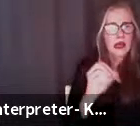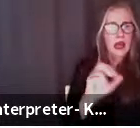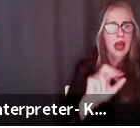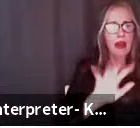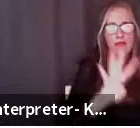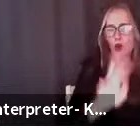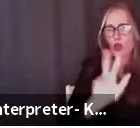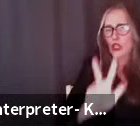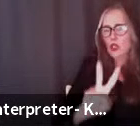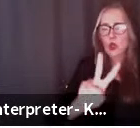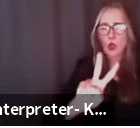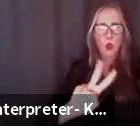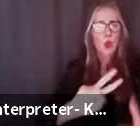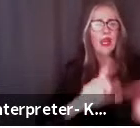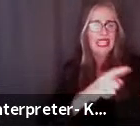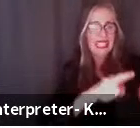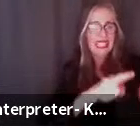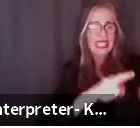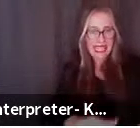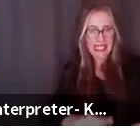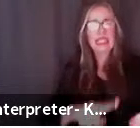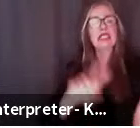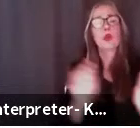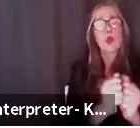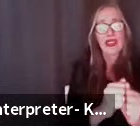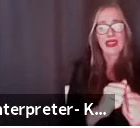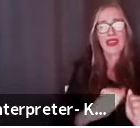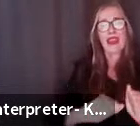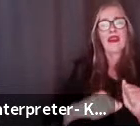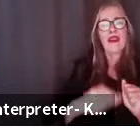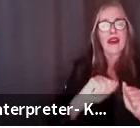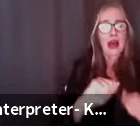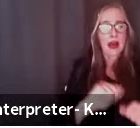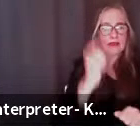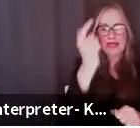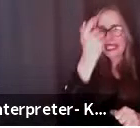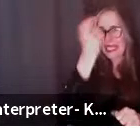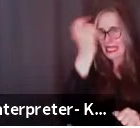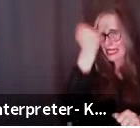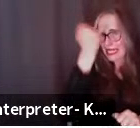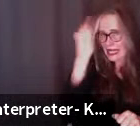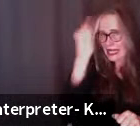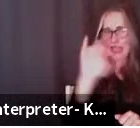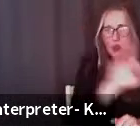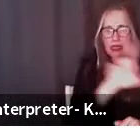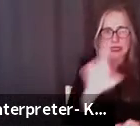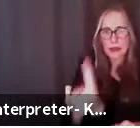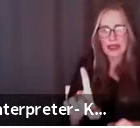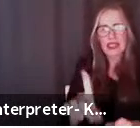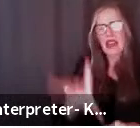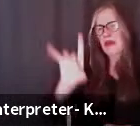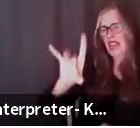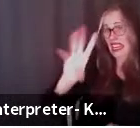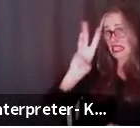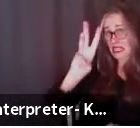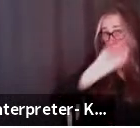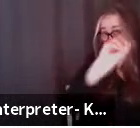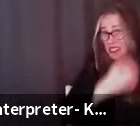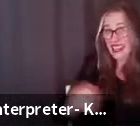86 of the time iq is used as evidence of unfitness though it is um patently pseudoscientific